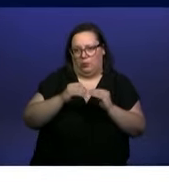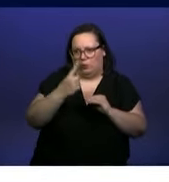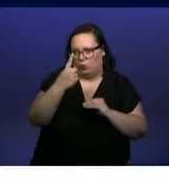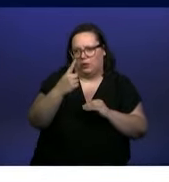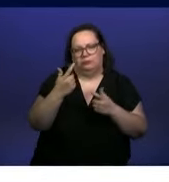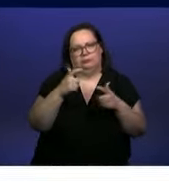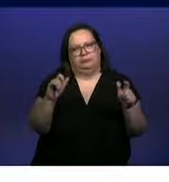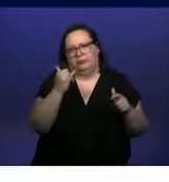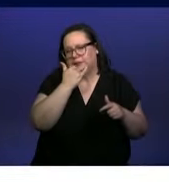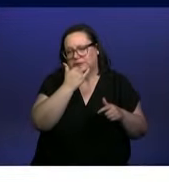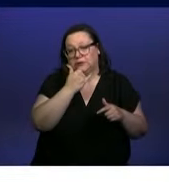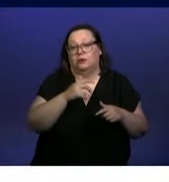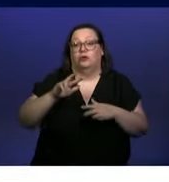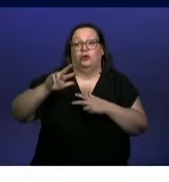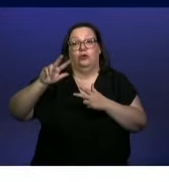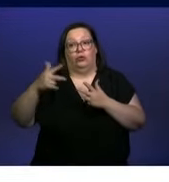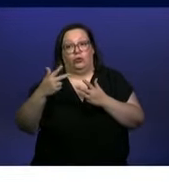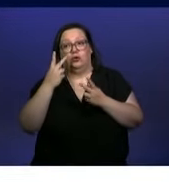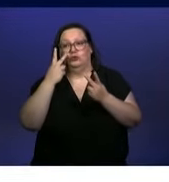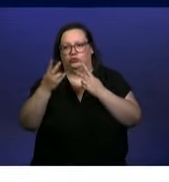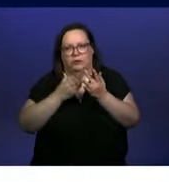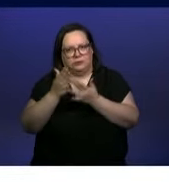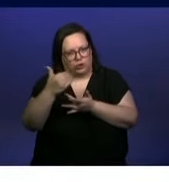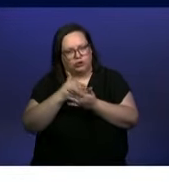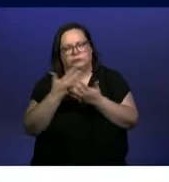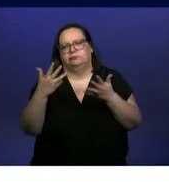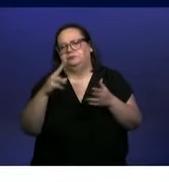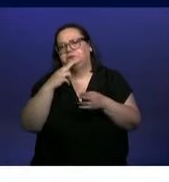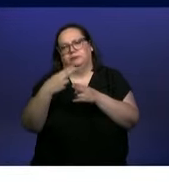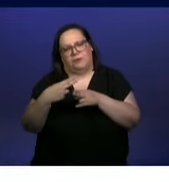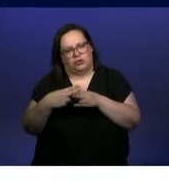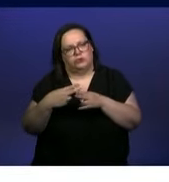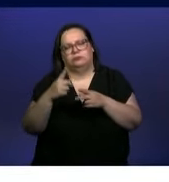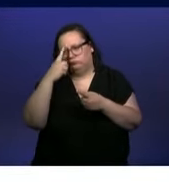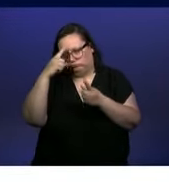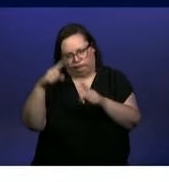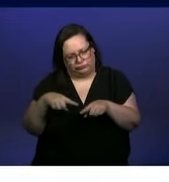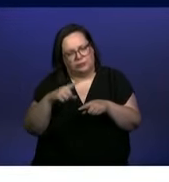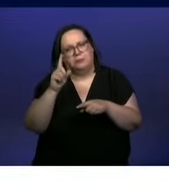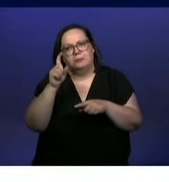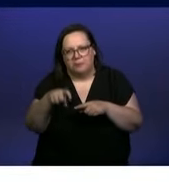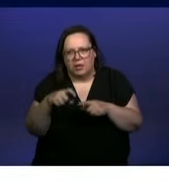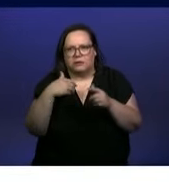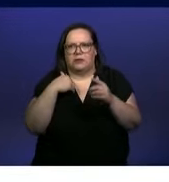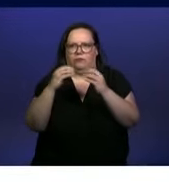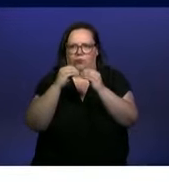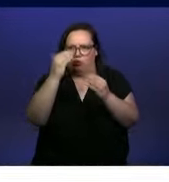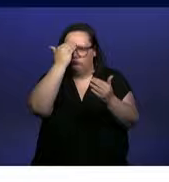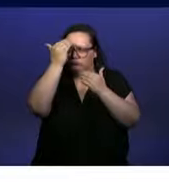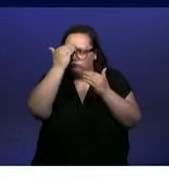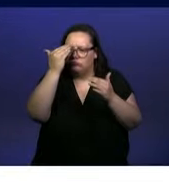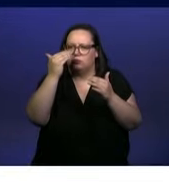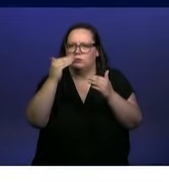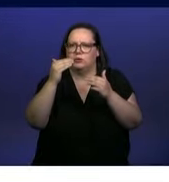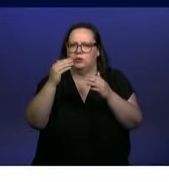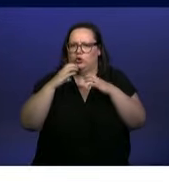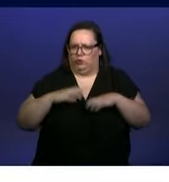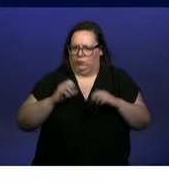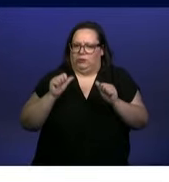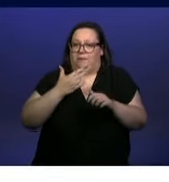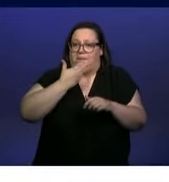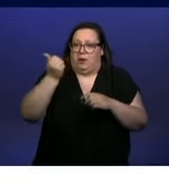is transparency. It's been mentioned, and I totally agree with it. There has to be more transparency so consumers can make a better